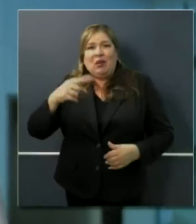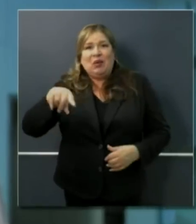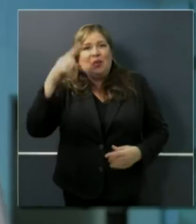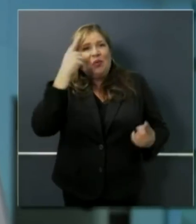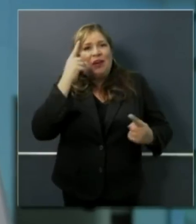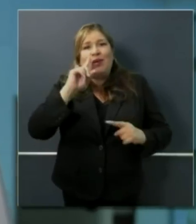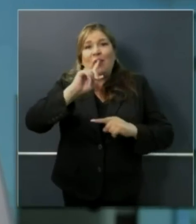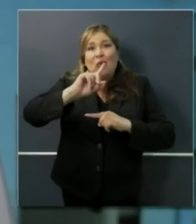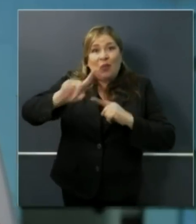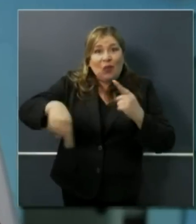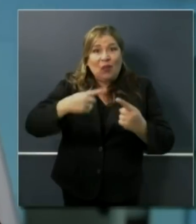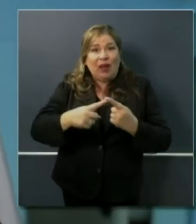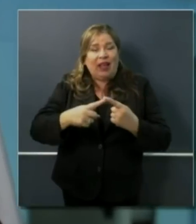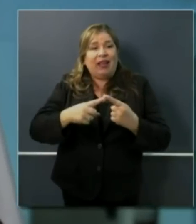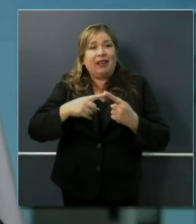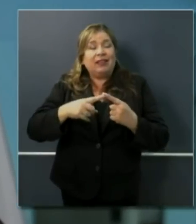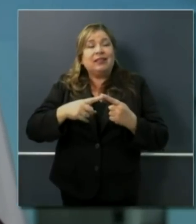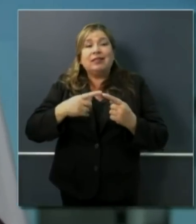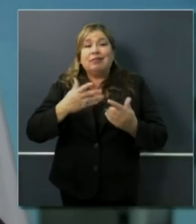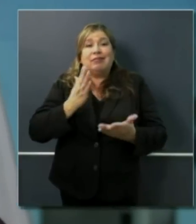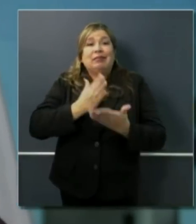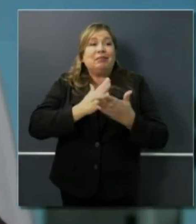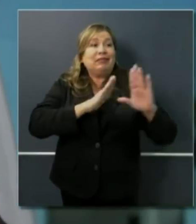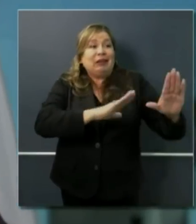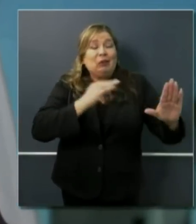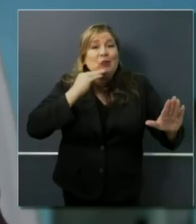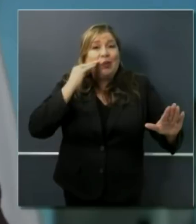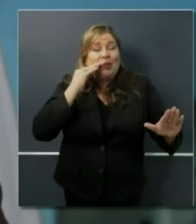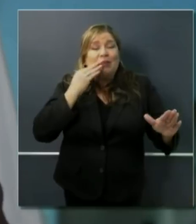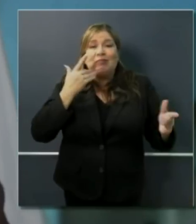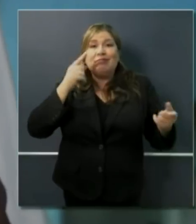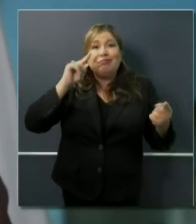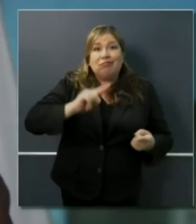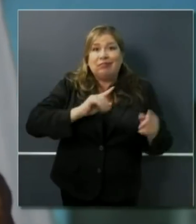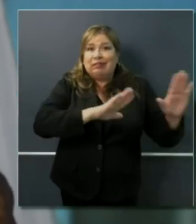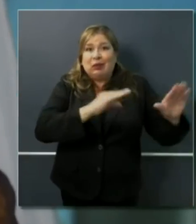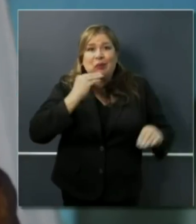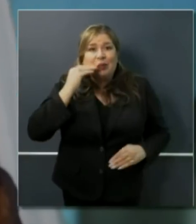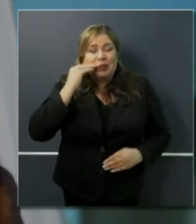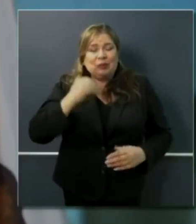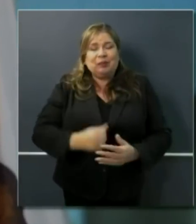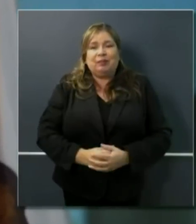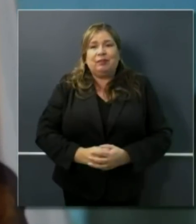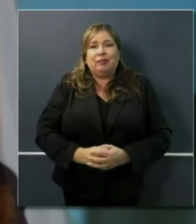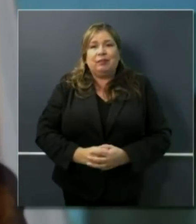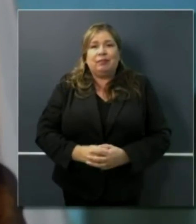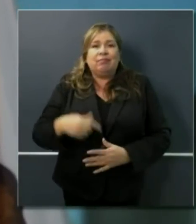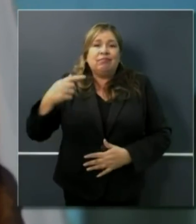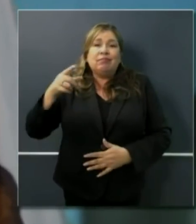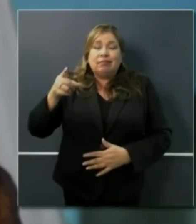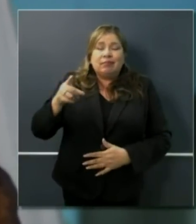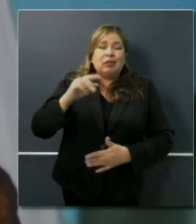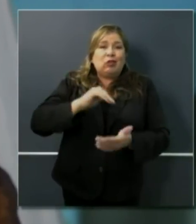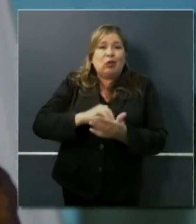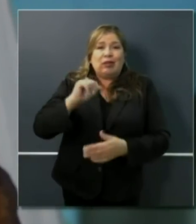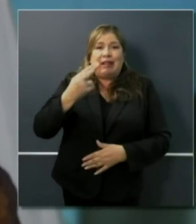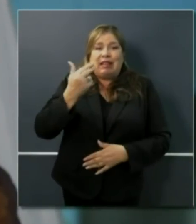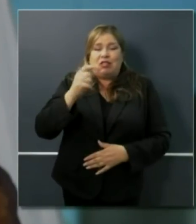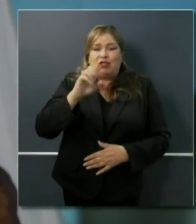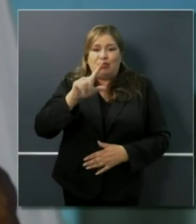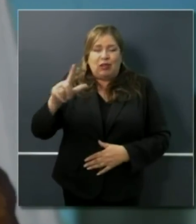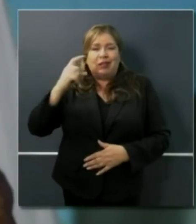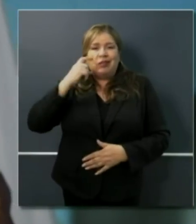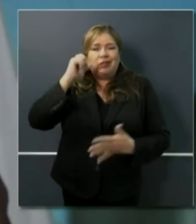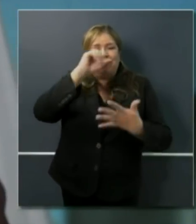these stay-at-home orders lifted? You just saw a framework for a process that will guide our